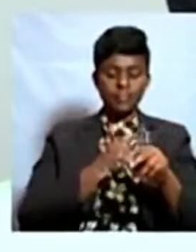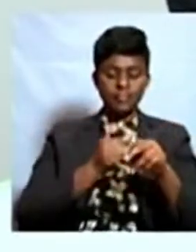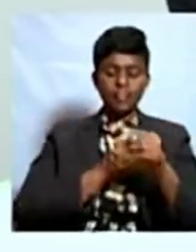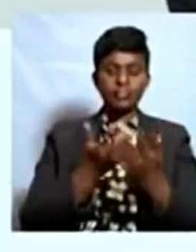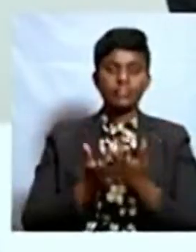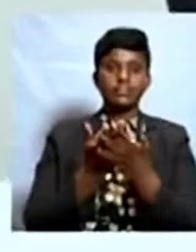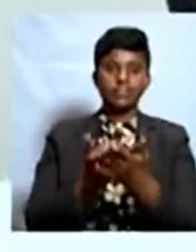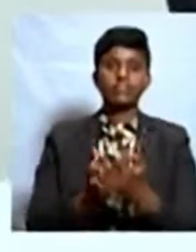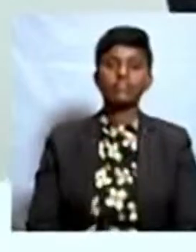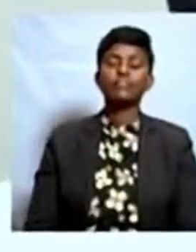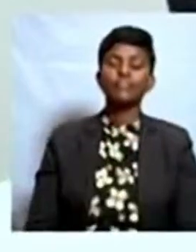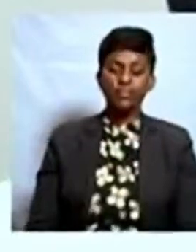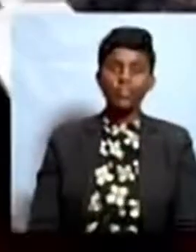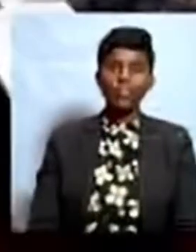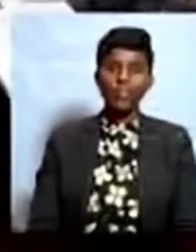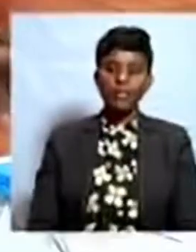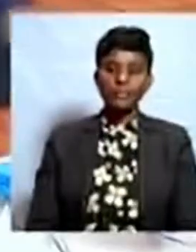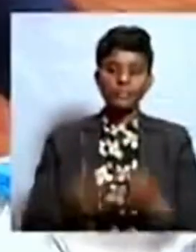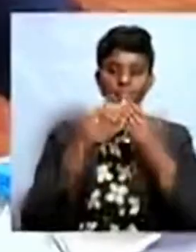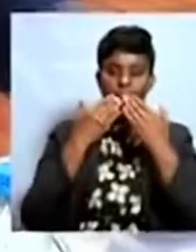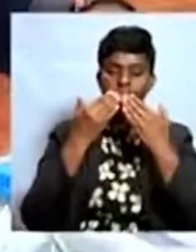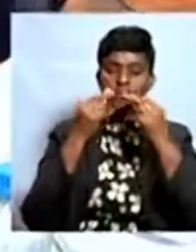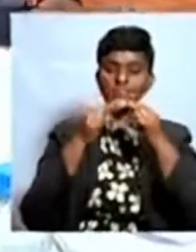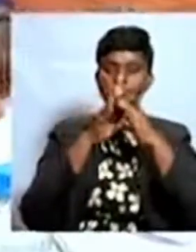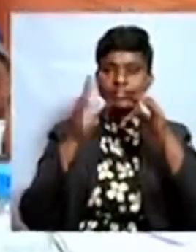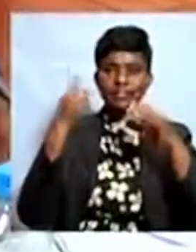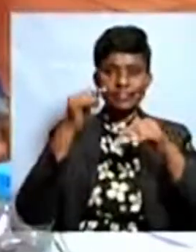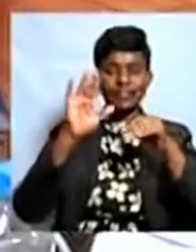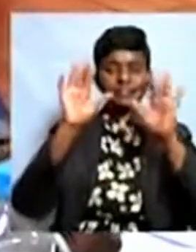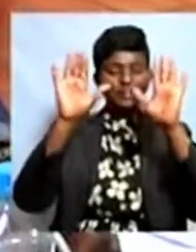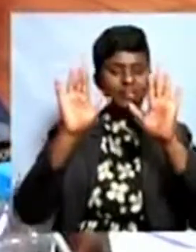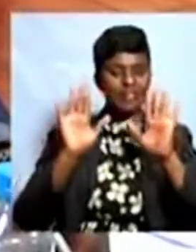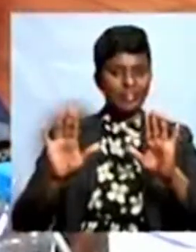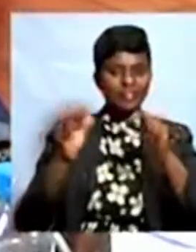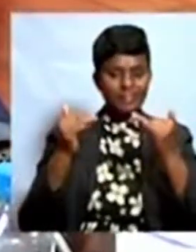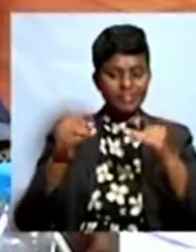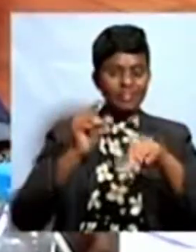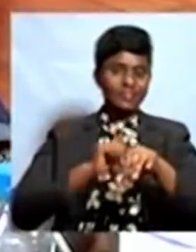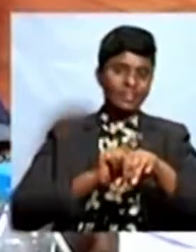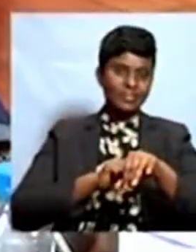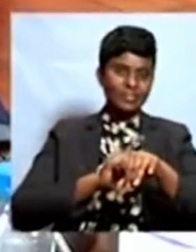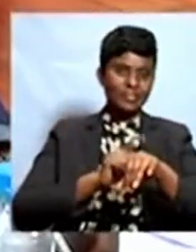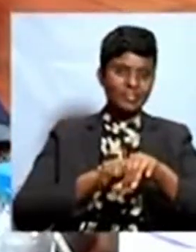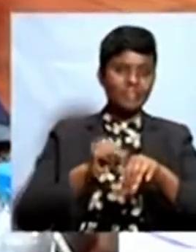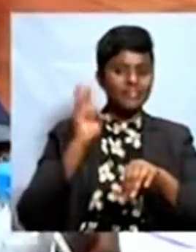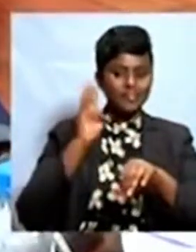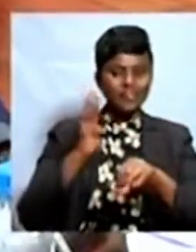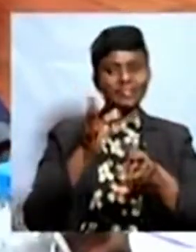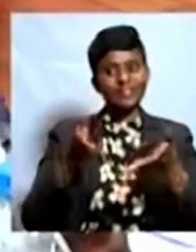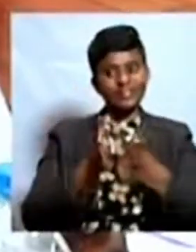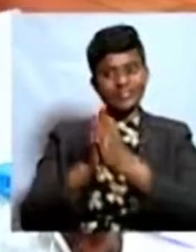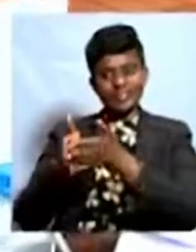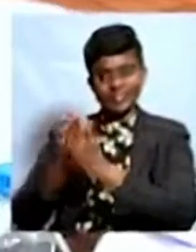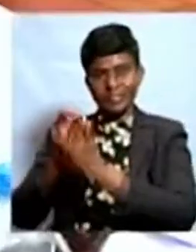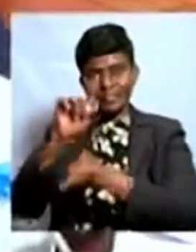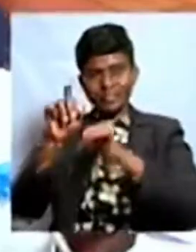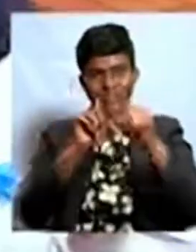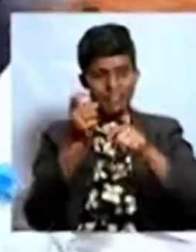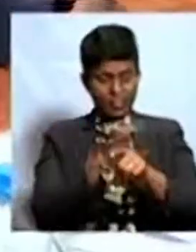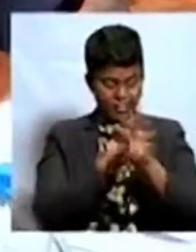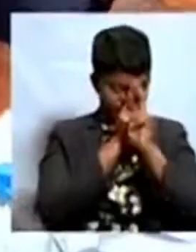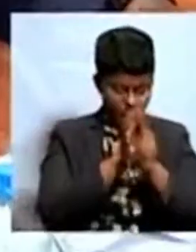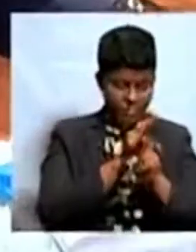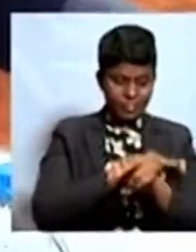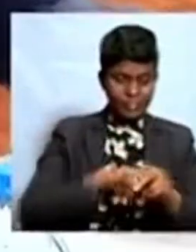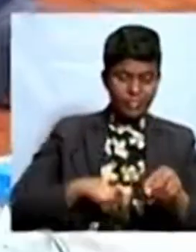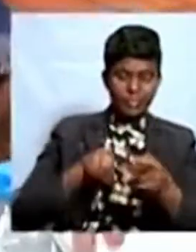submit. Thank you so much for that wonderful submission, PS. At this moment, we will invite questions from honorable members, and we'll